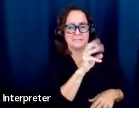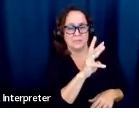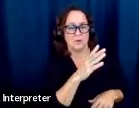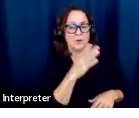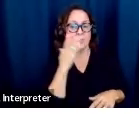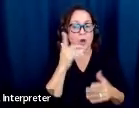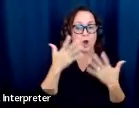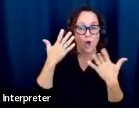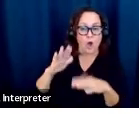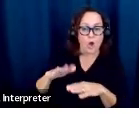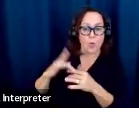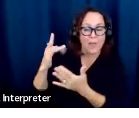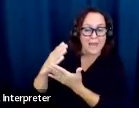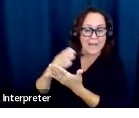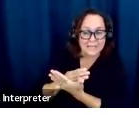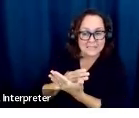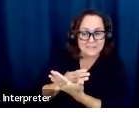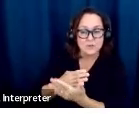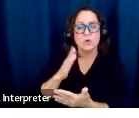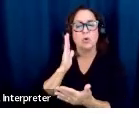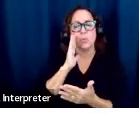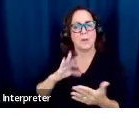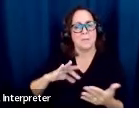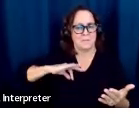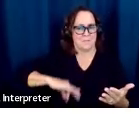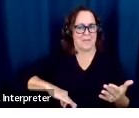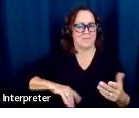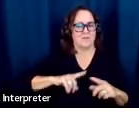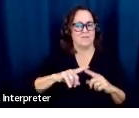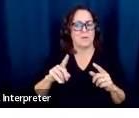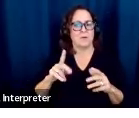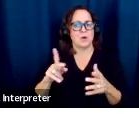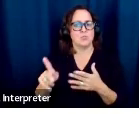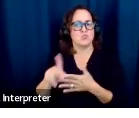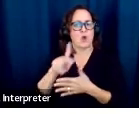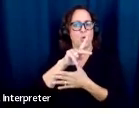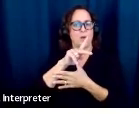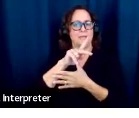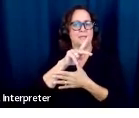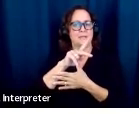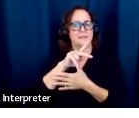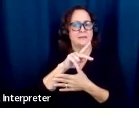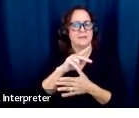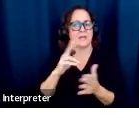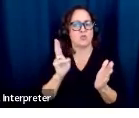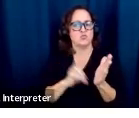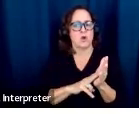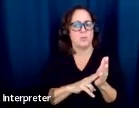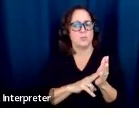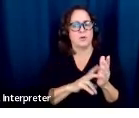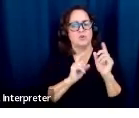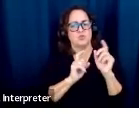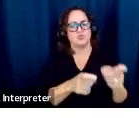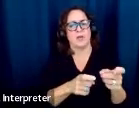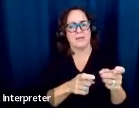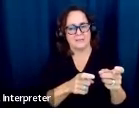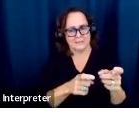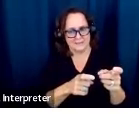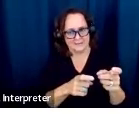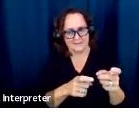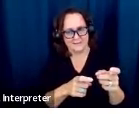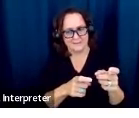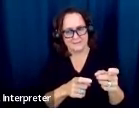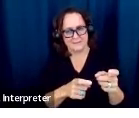the IDD waiver waiting list, you will benefit from the priority enrollment granted to IDD waiver waiting list